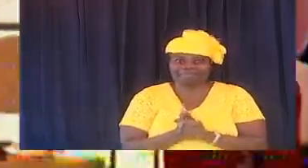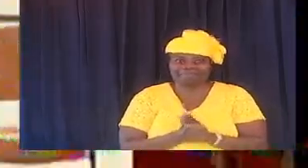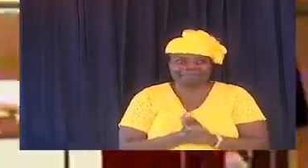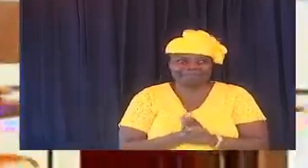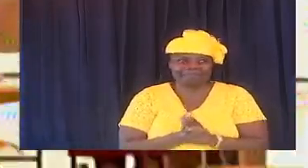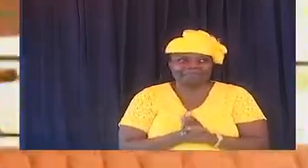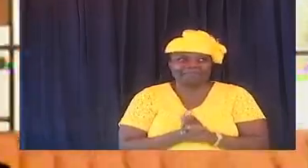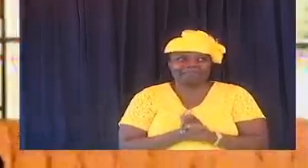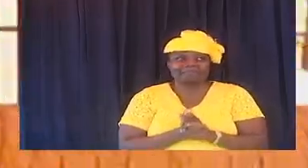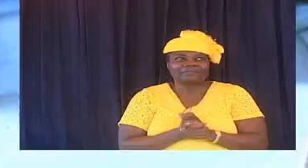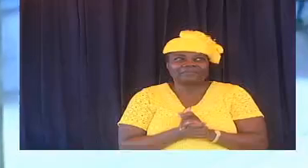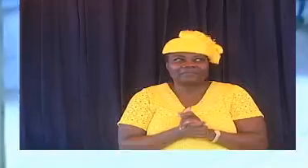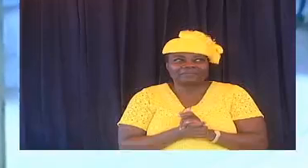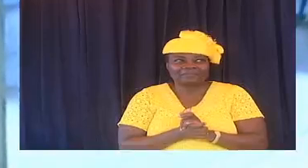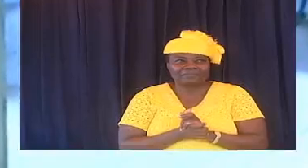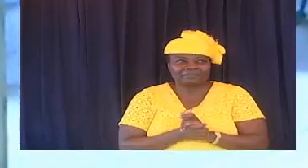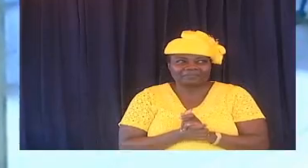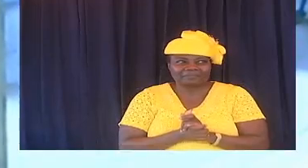In the meantime,